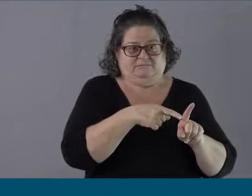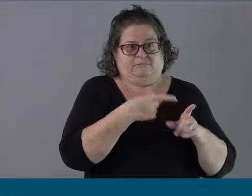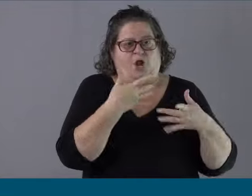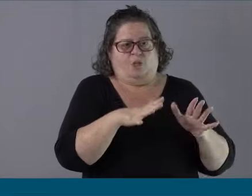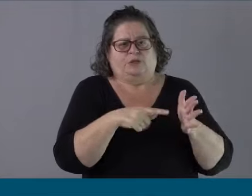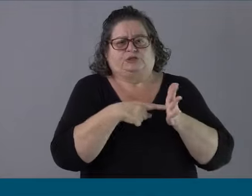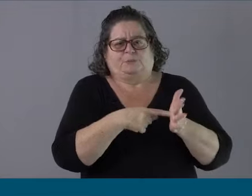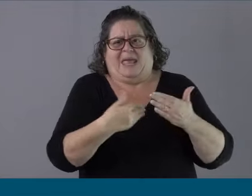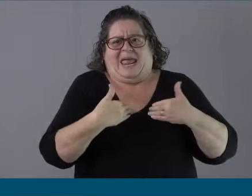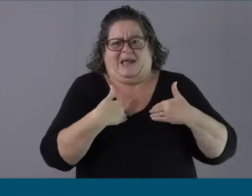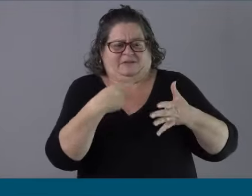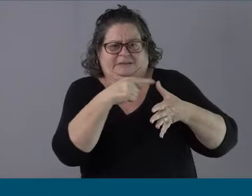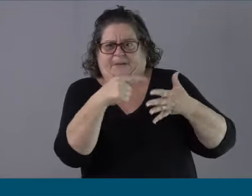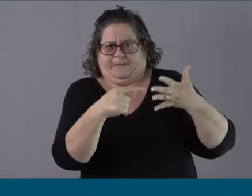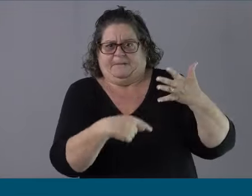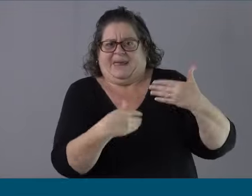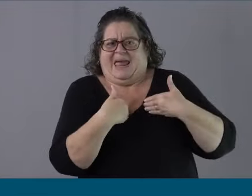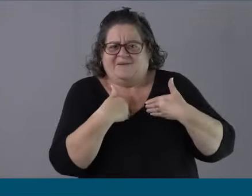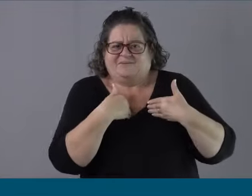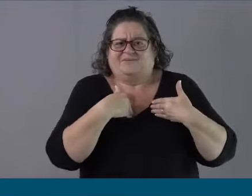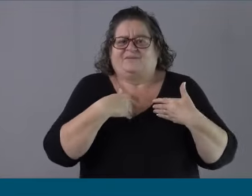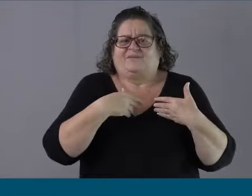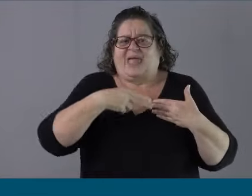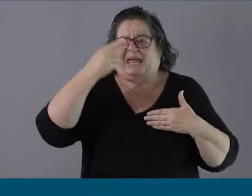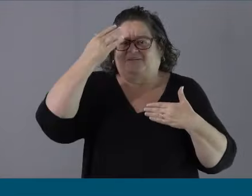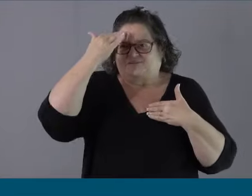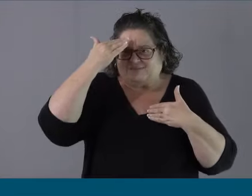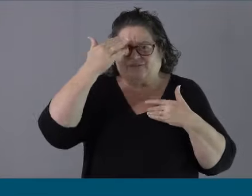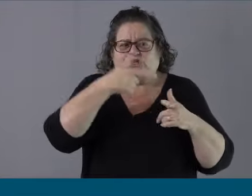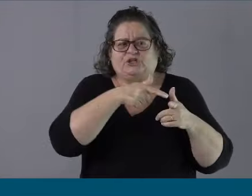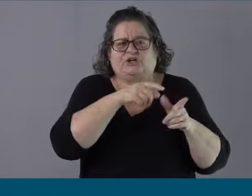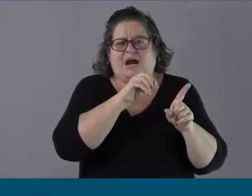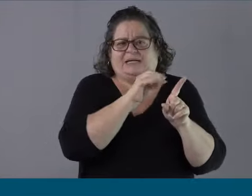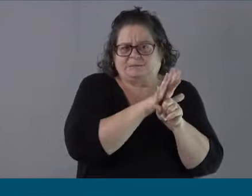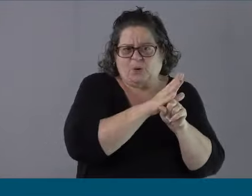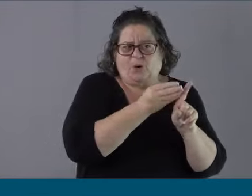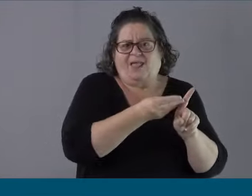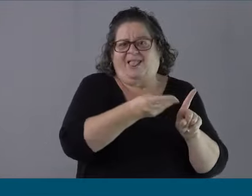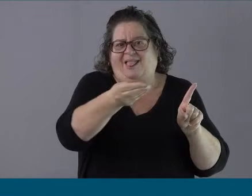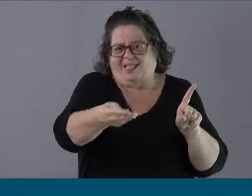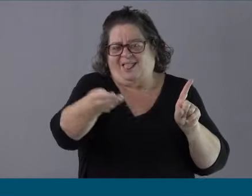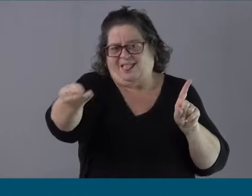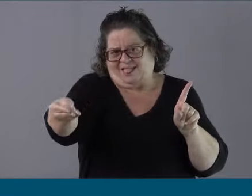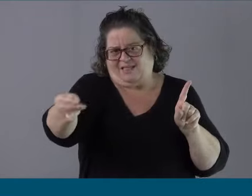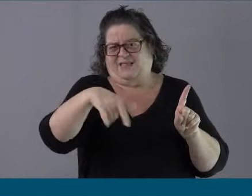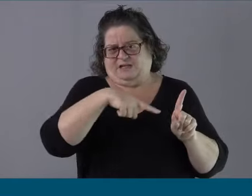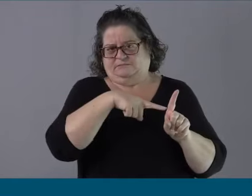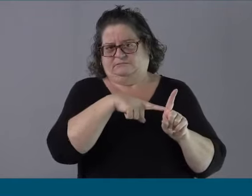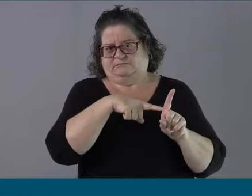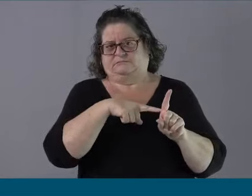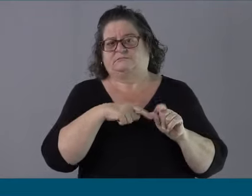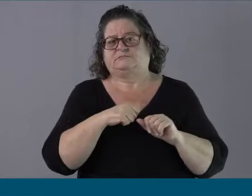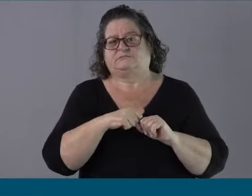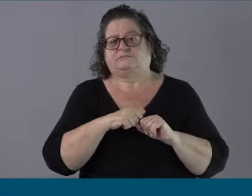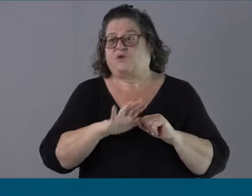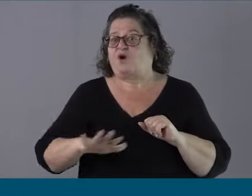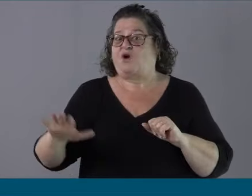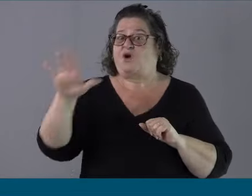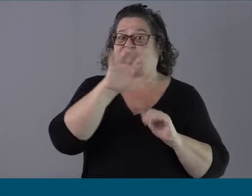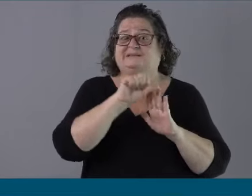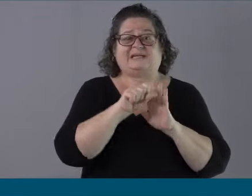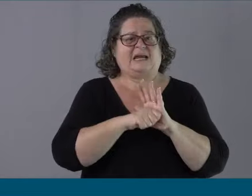been exposed to COVID-19. Now, there is a great demand for many people across the state who